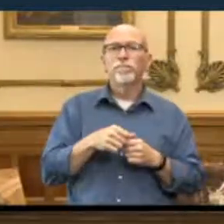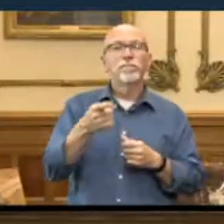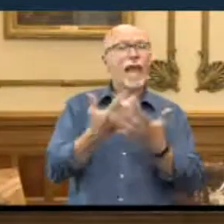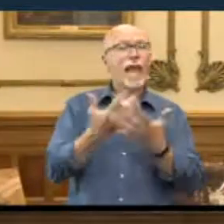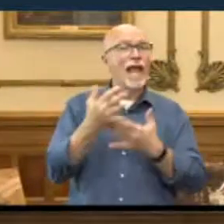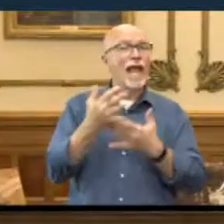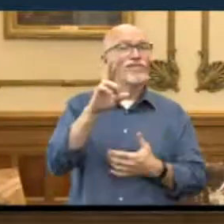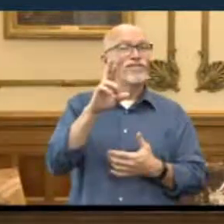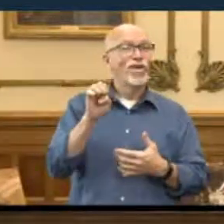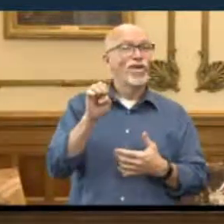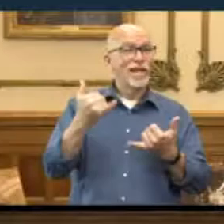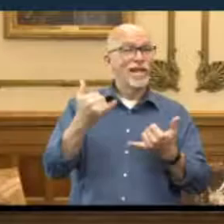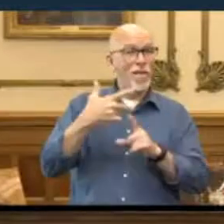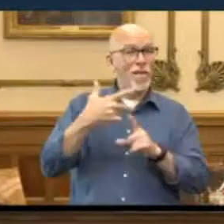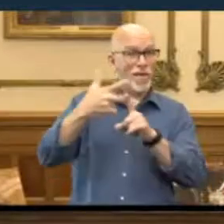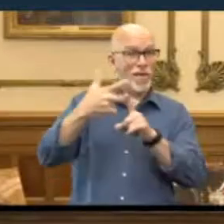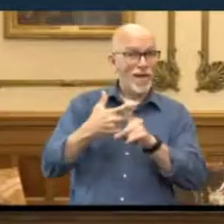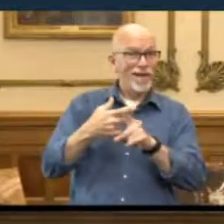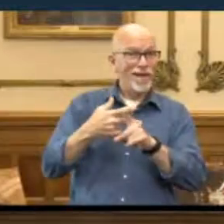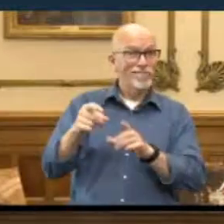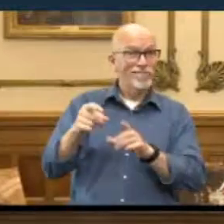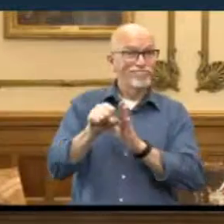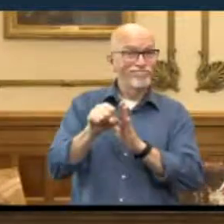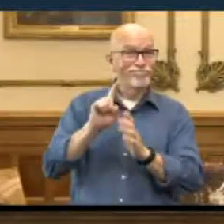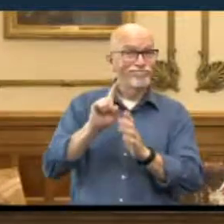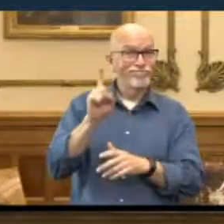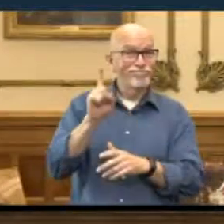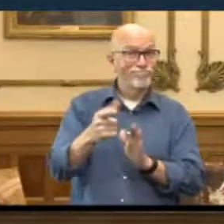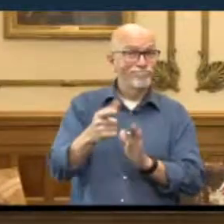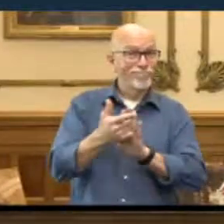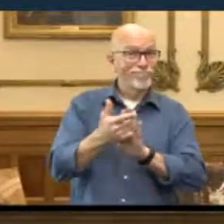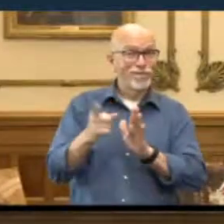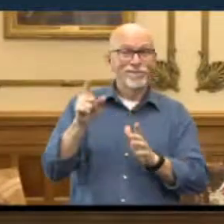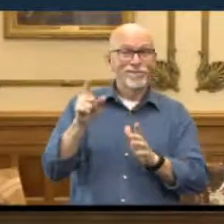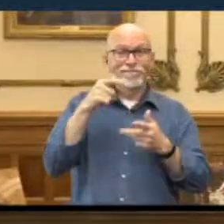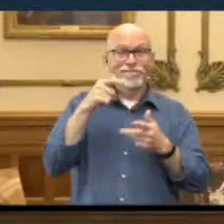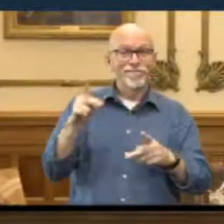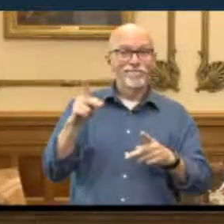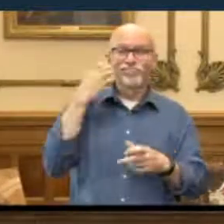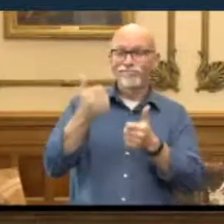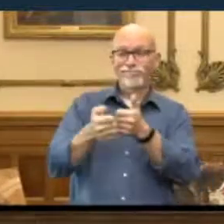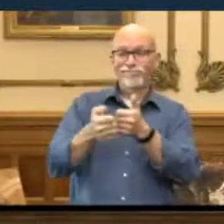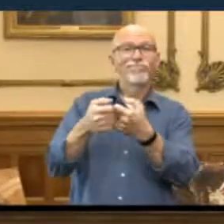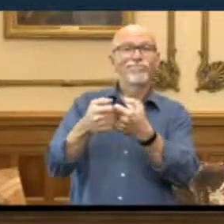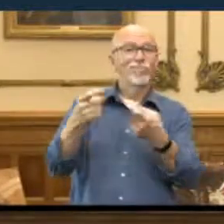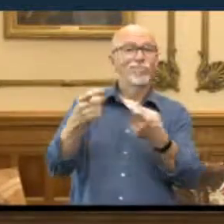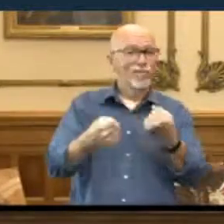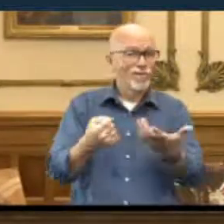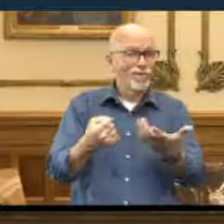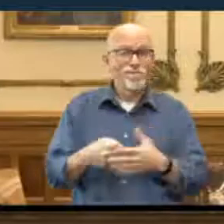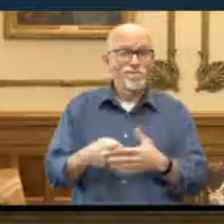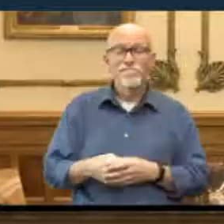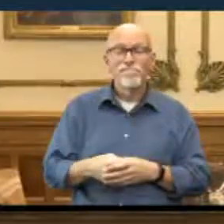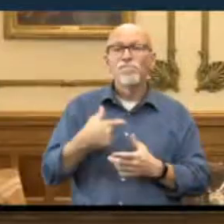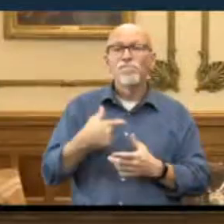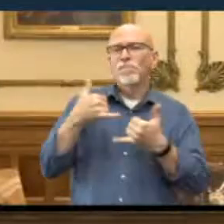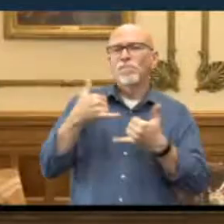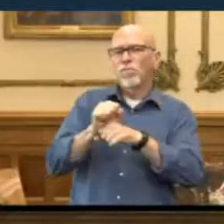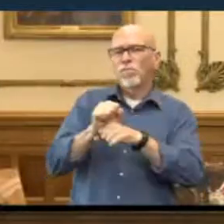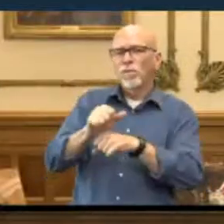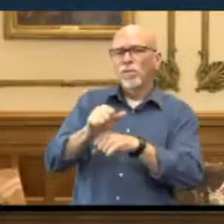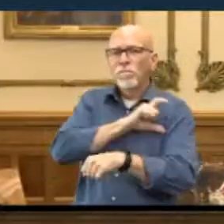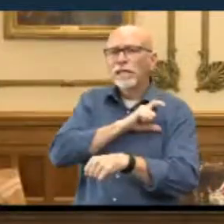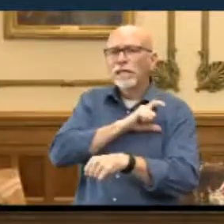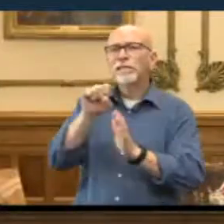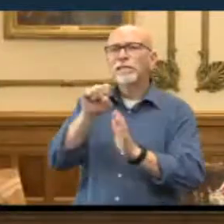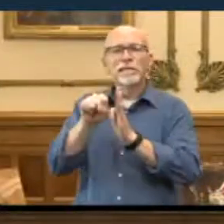hands-free, we are now 3 months into the state's hands-free while driving law, and we continue to work with law enforcement, state police,